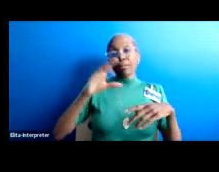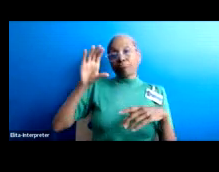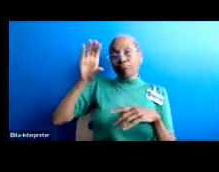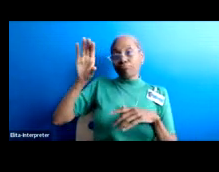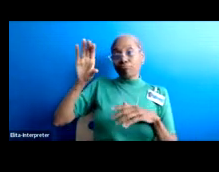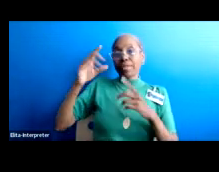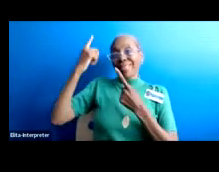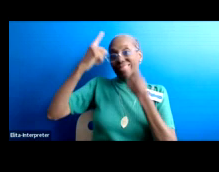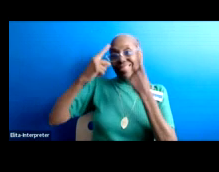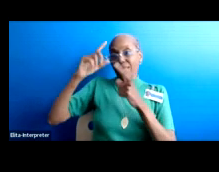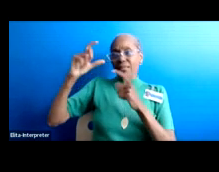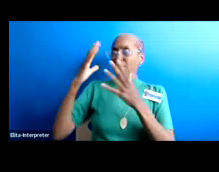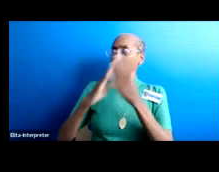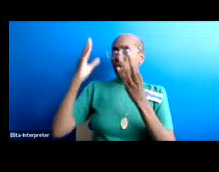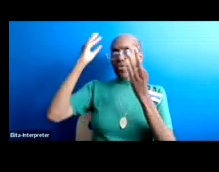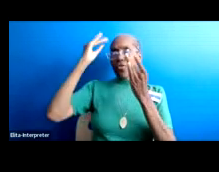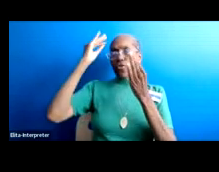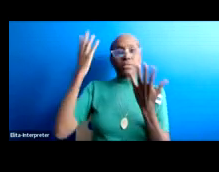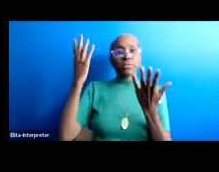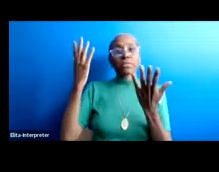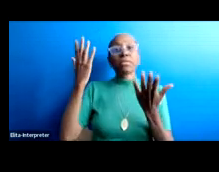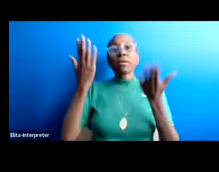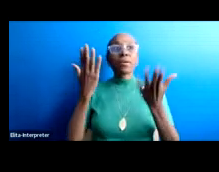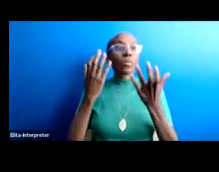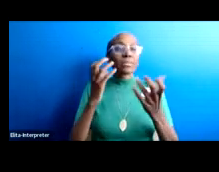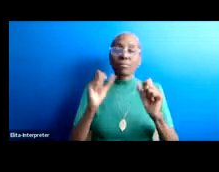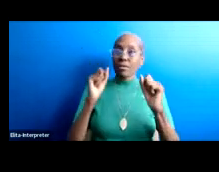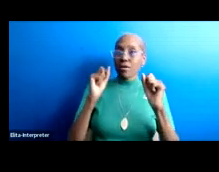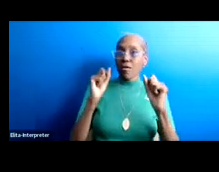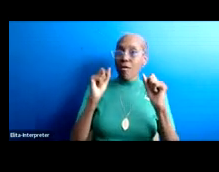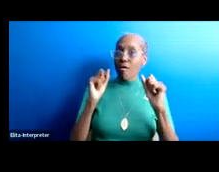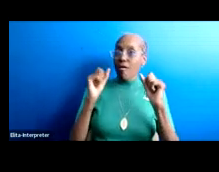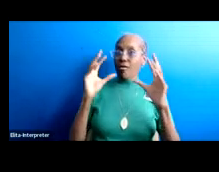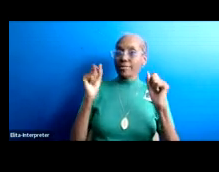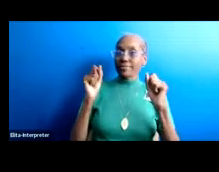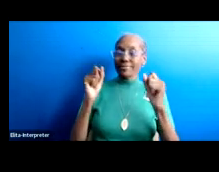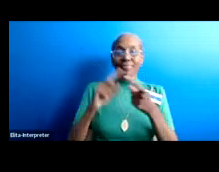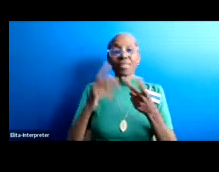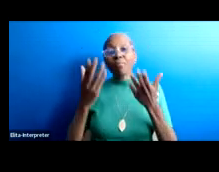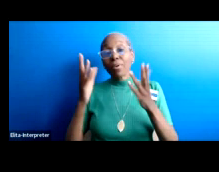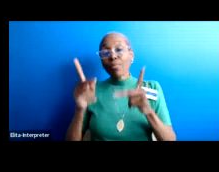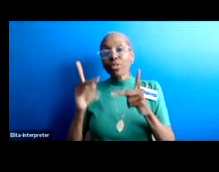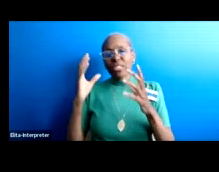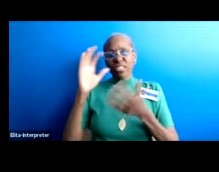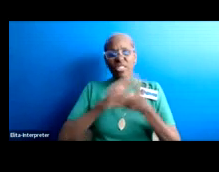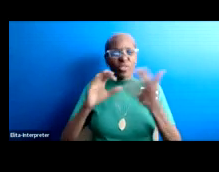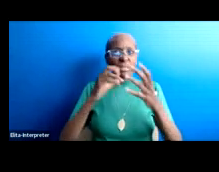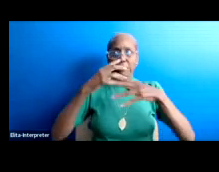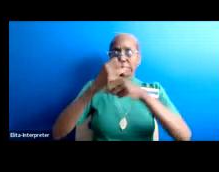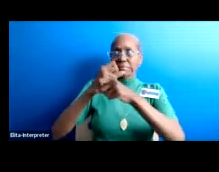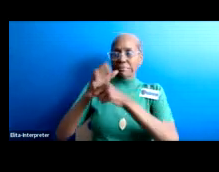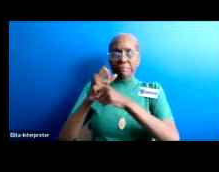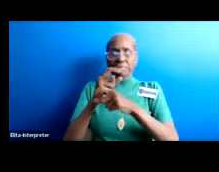thinking. What are some thoughts? So maybe they want something really awesome. Maybe they're confused because there's too many acronyms and they